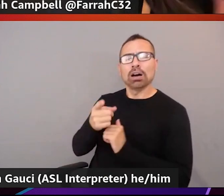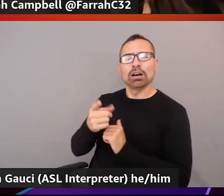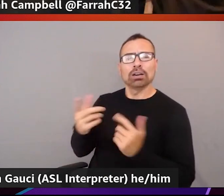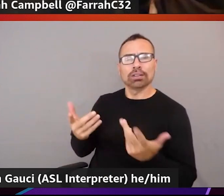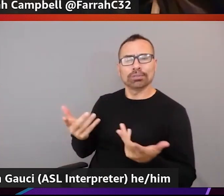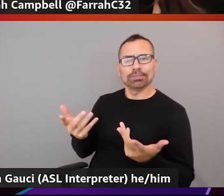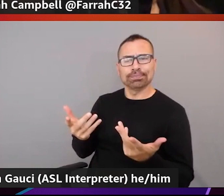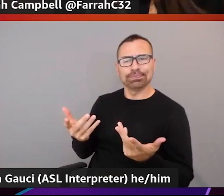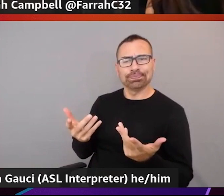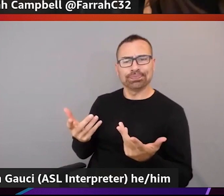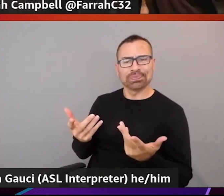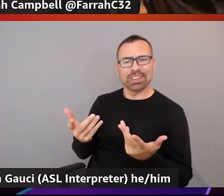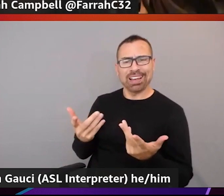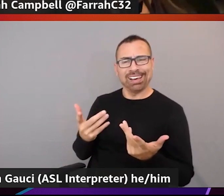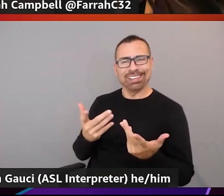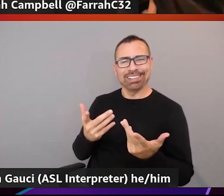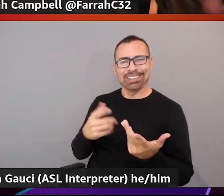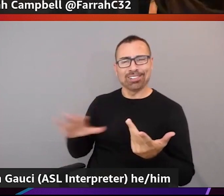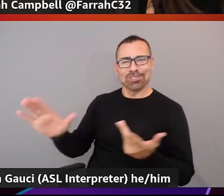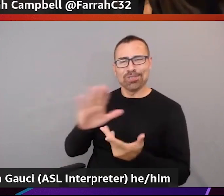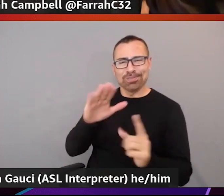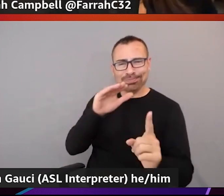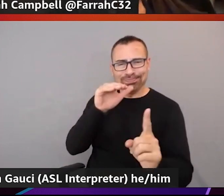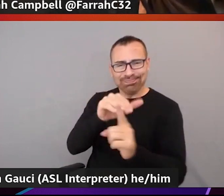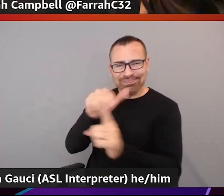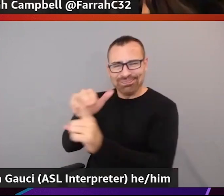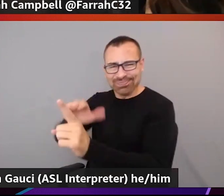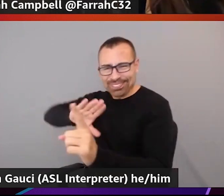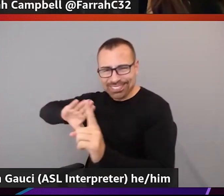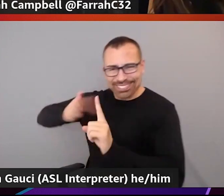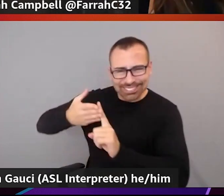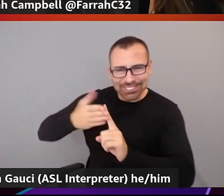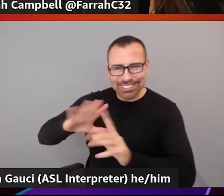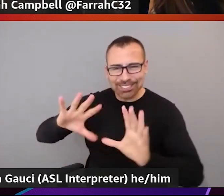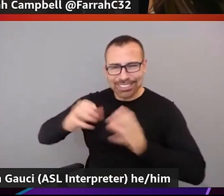think it was like, how did you get everybody on board with that? And like, what was that process like?